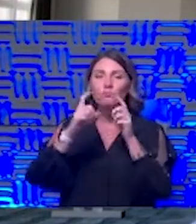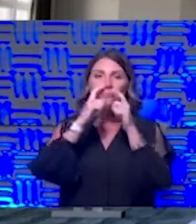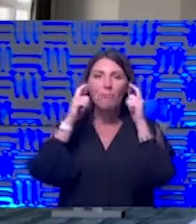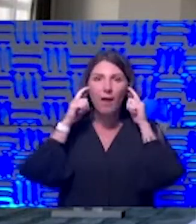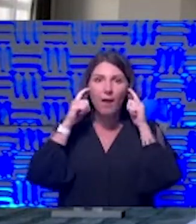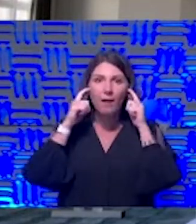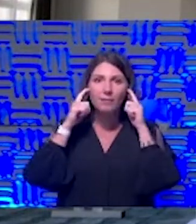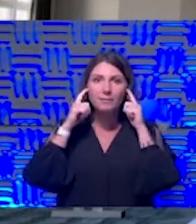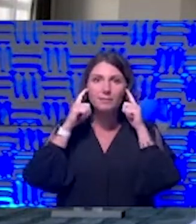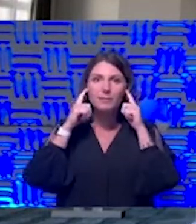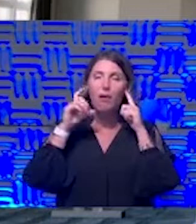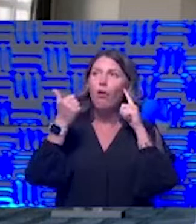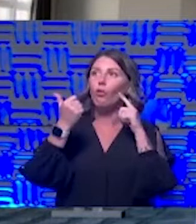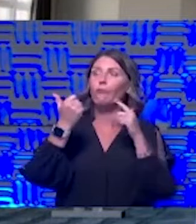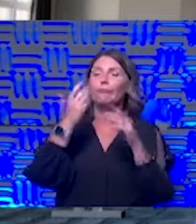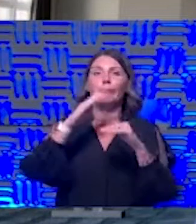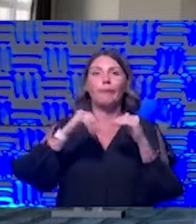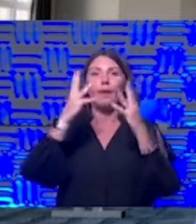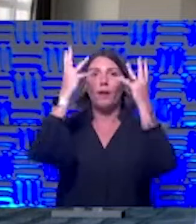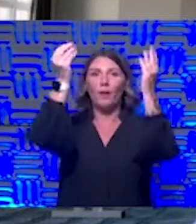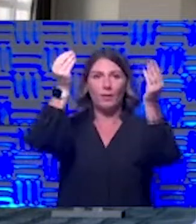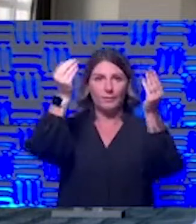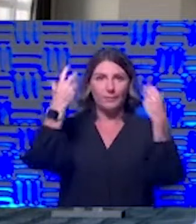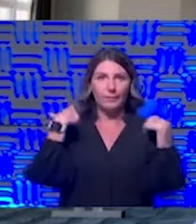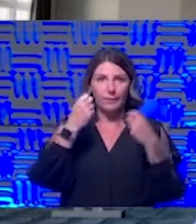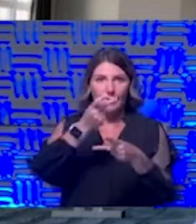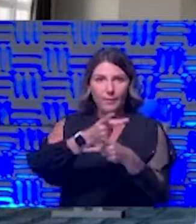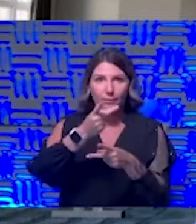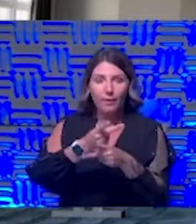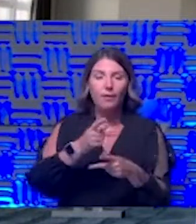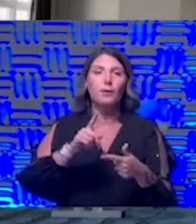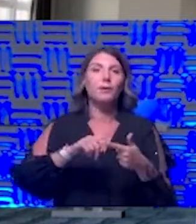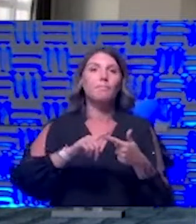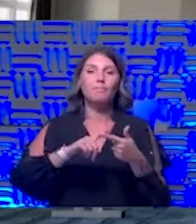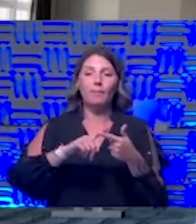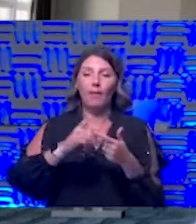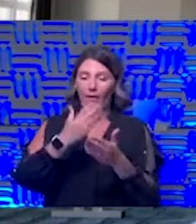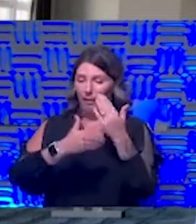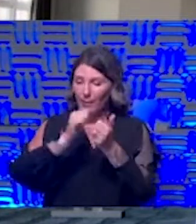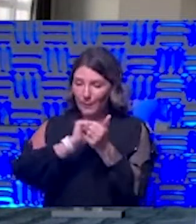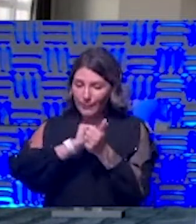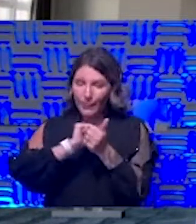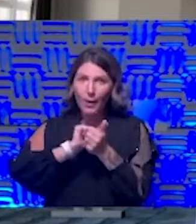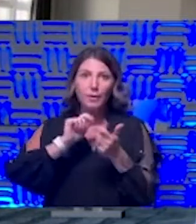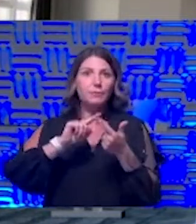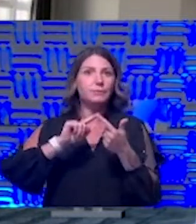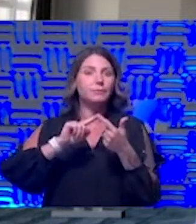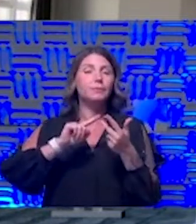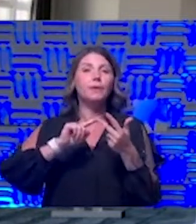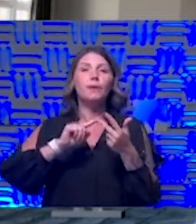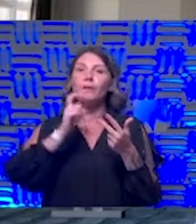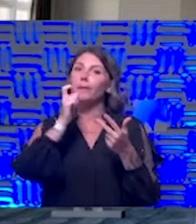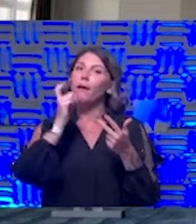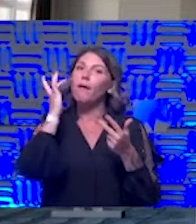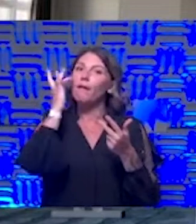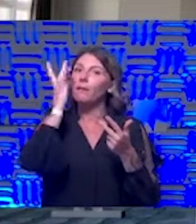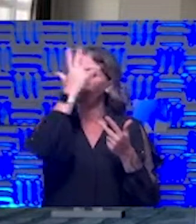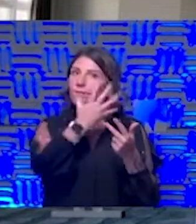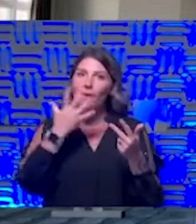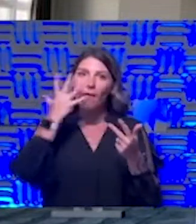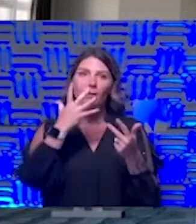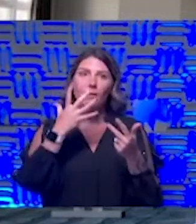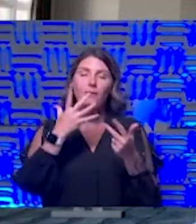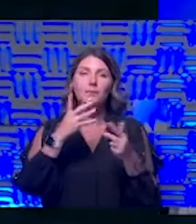that, and the hand washing and not touching your face as well. So yeah, agree. I think the